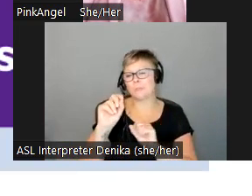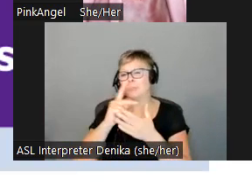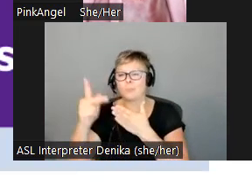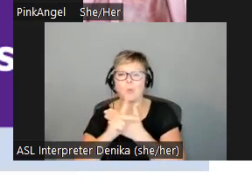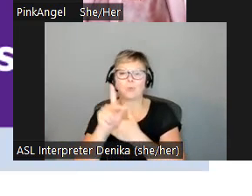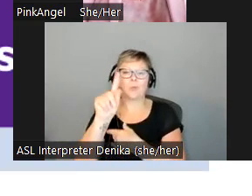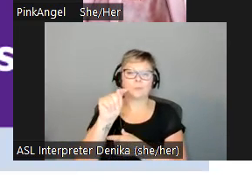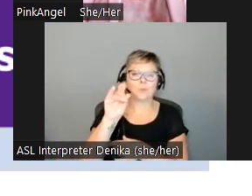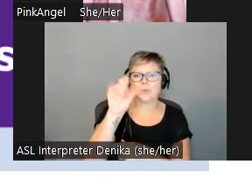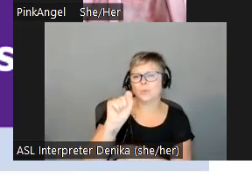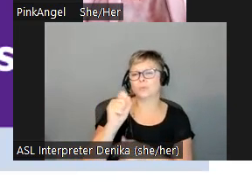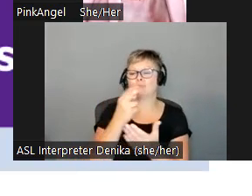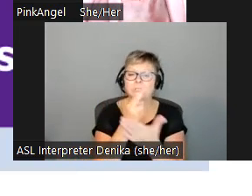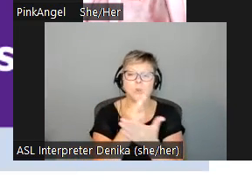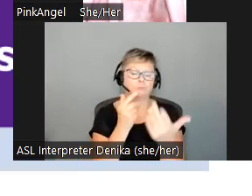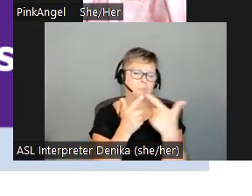practical